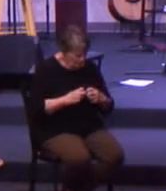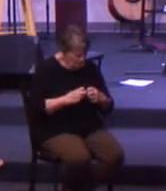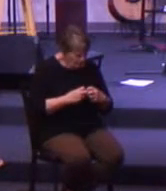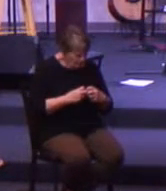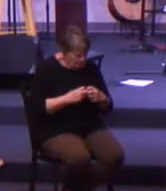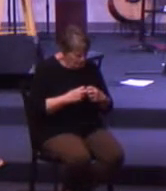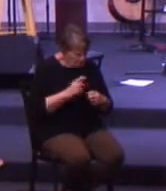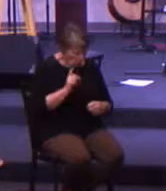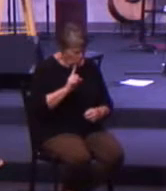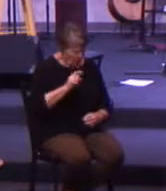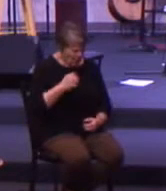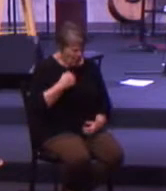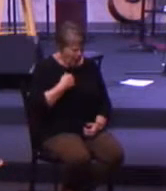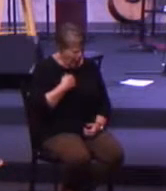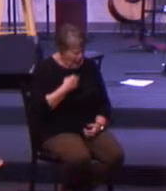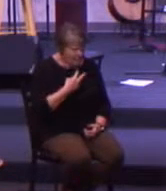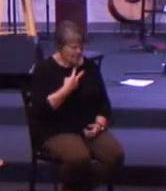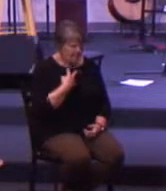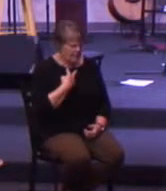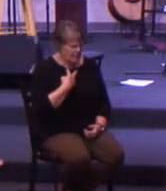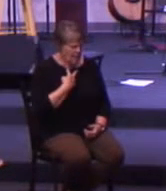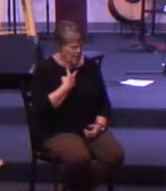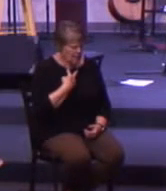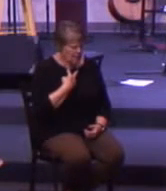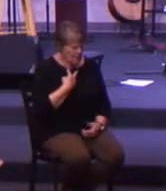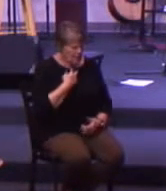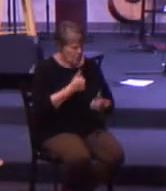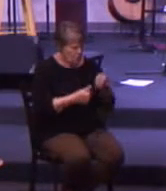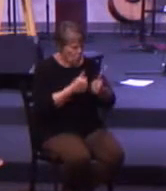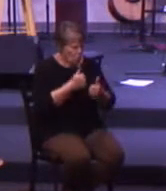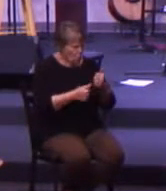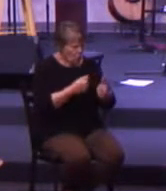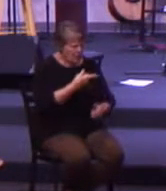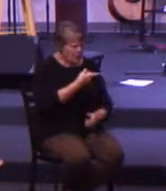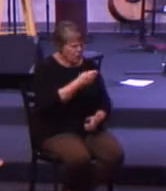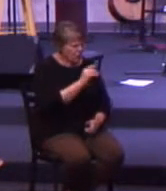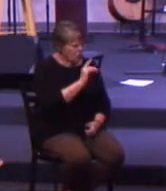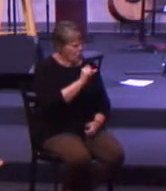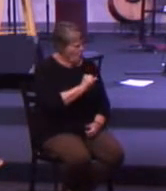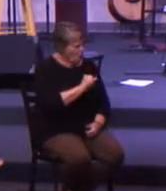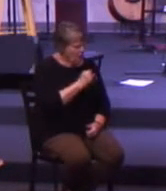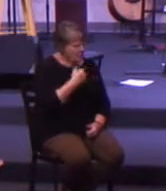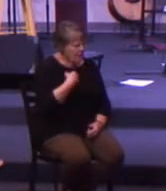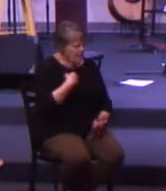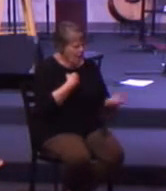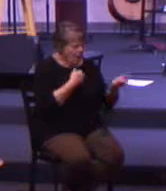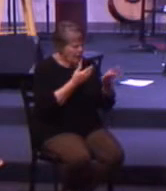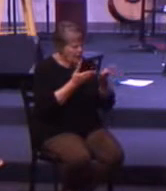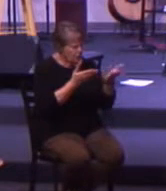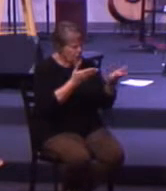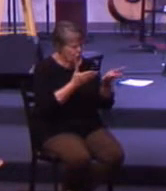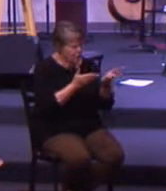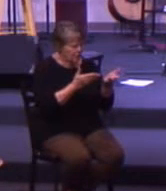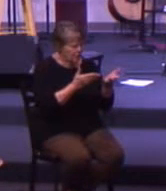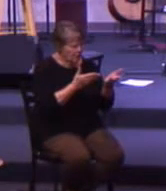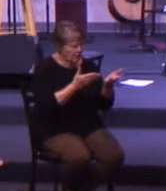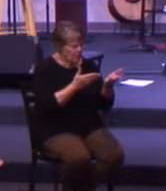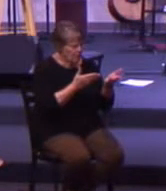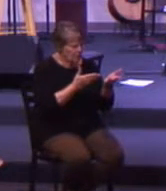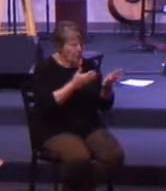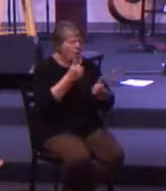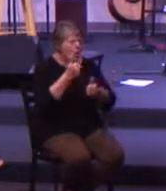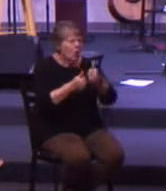gods that I'm serving in my life? What are the gods that you are